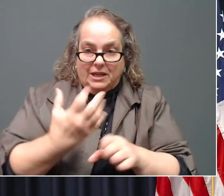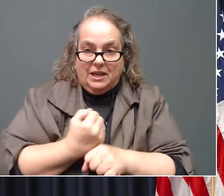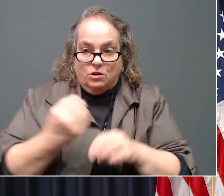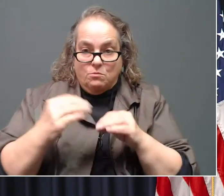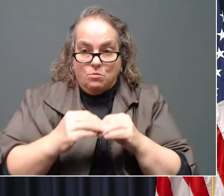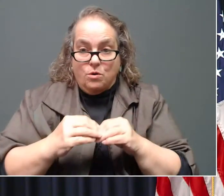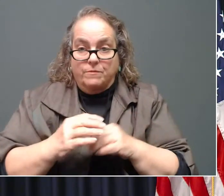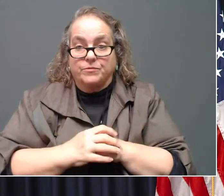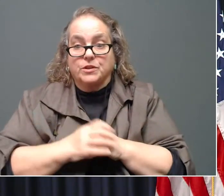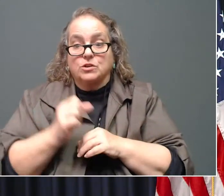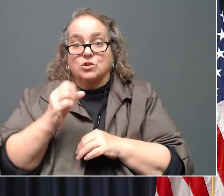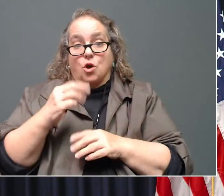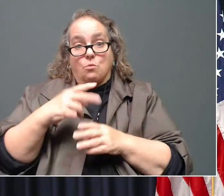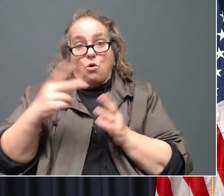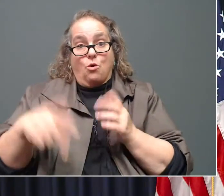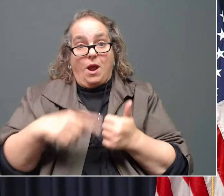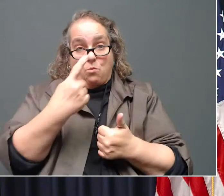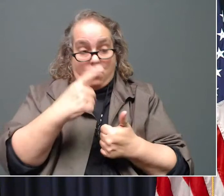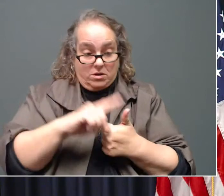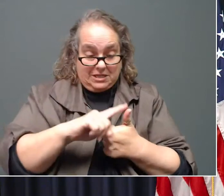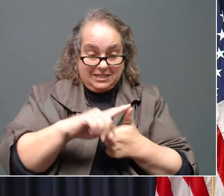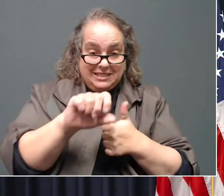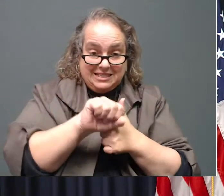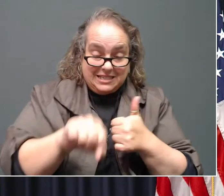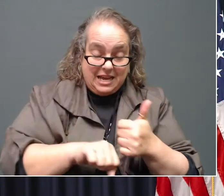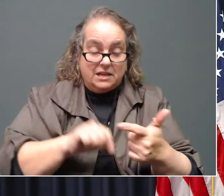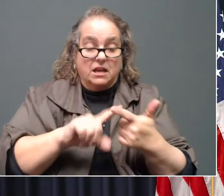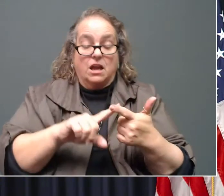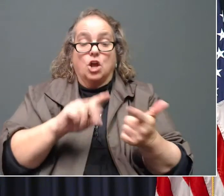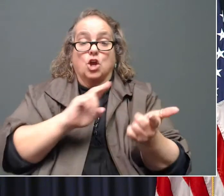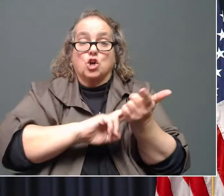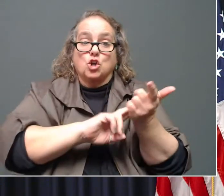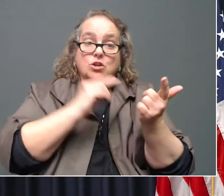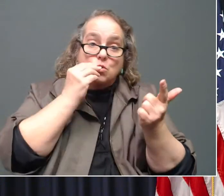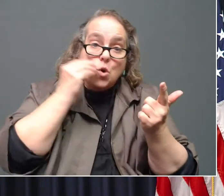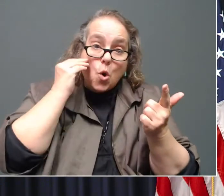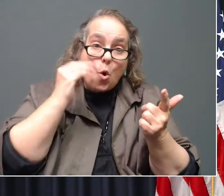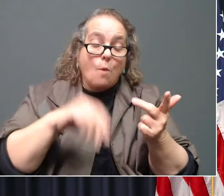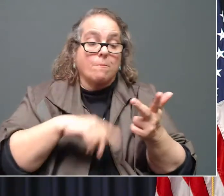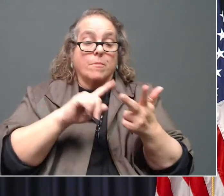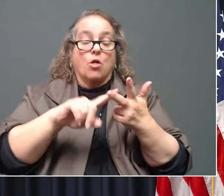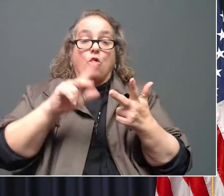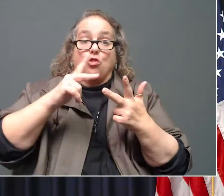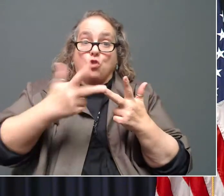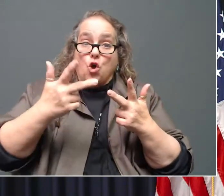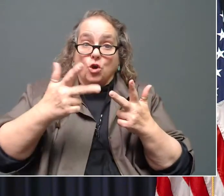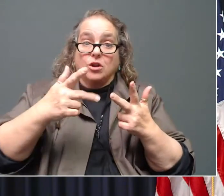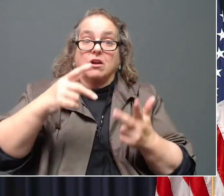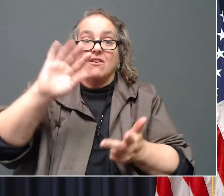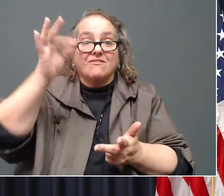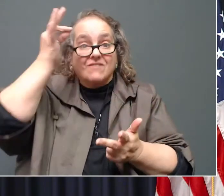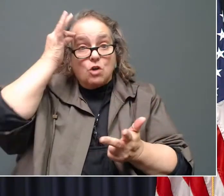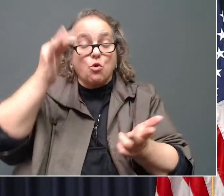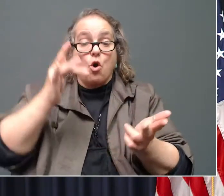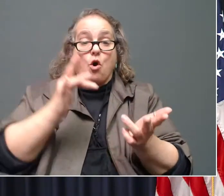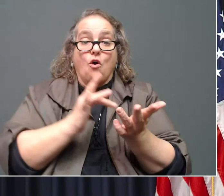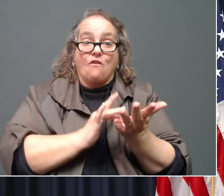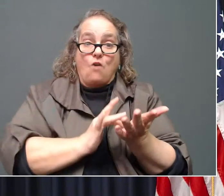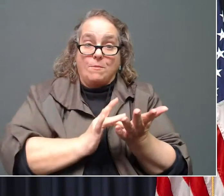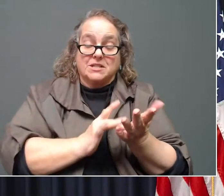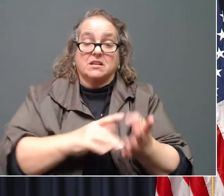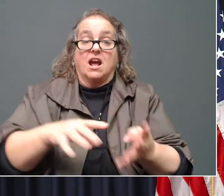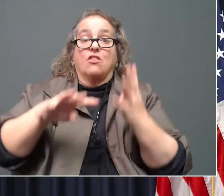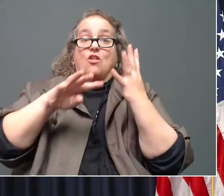state program. Program 2, long-term care program. Program 3, federal pharmacy program. And program 4 is the